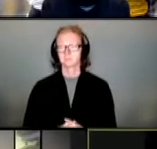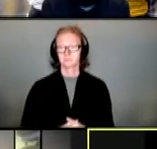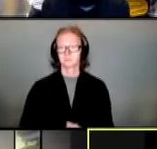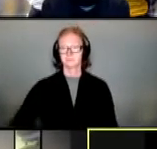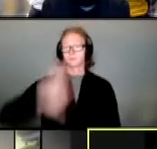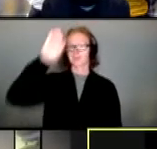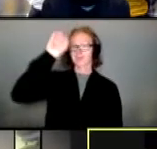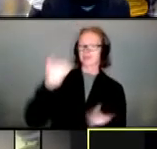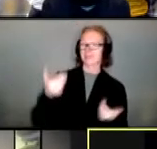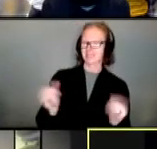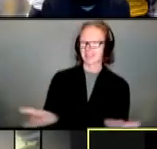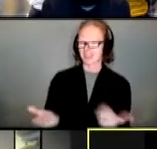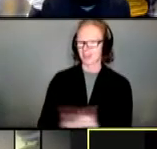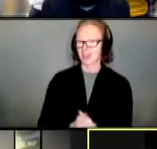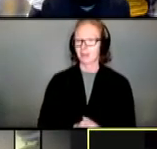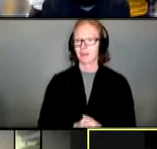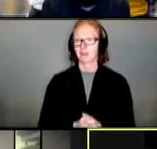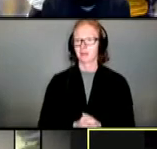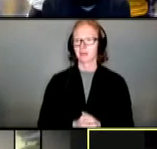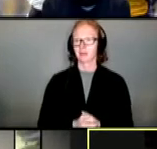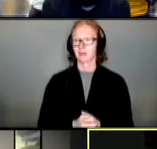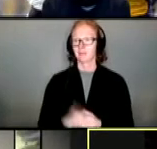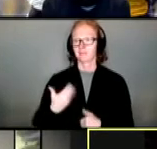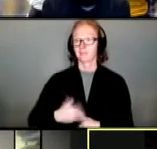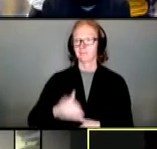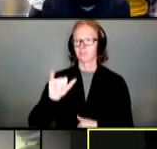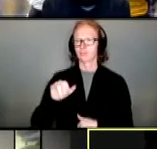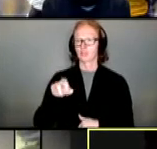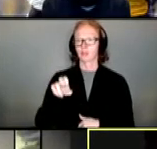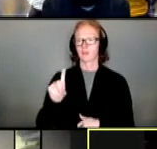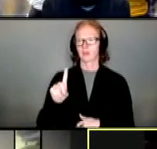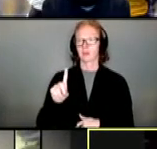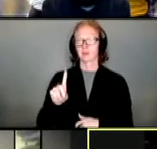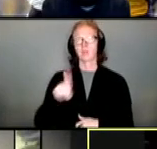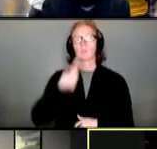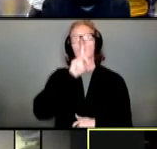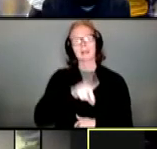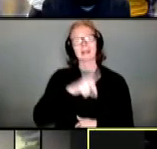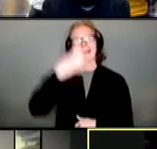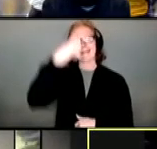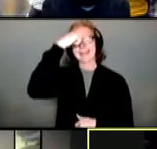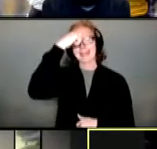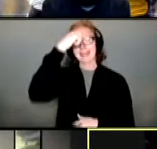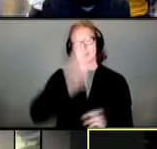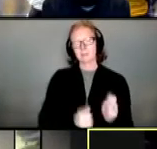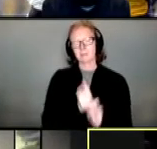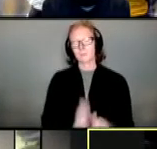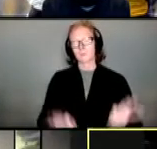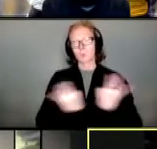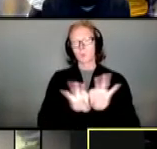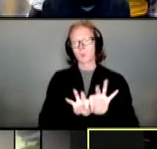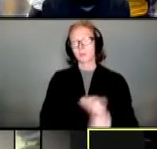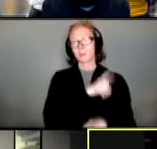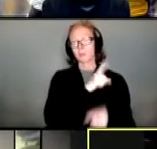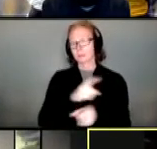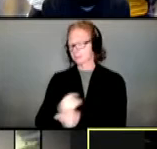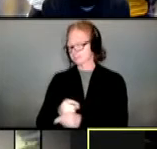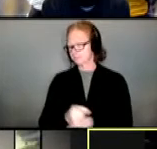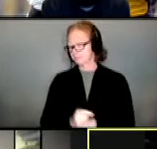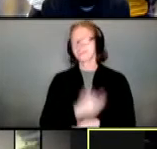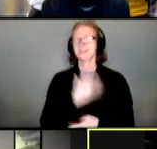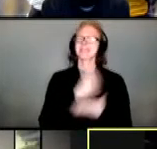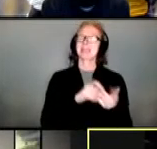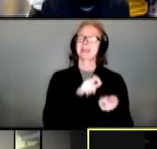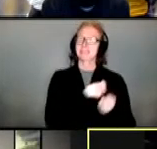I am still here. You know, I think for the most part, the essential stuff is right. There's some, you know, minor